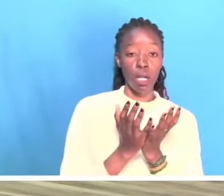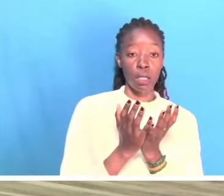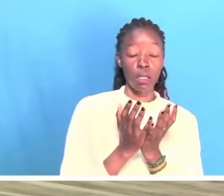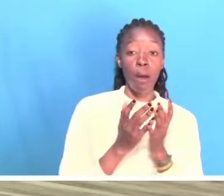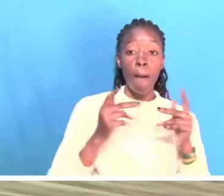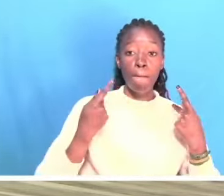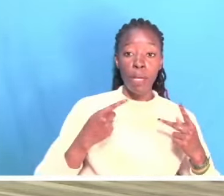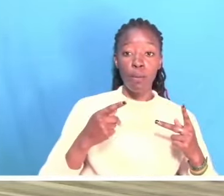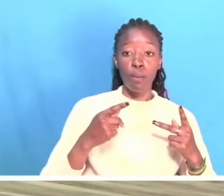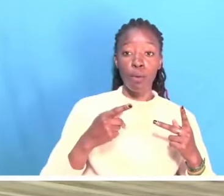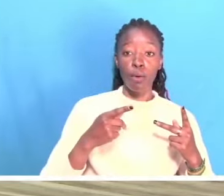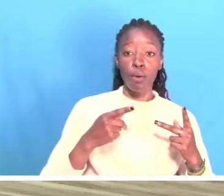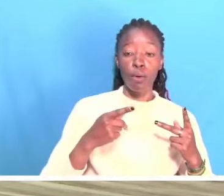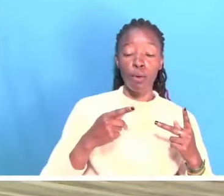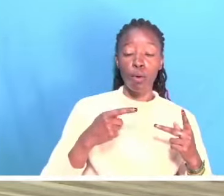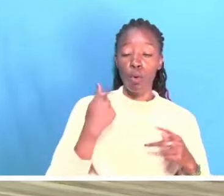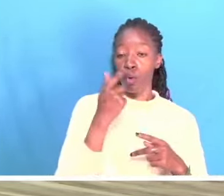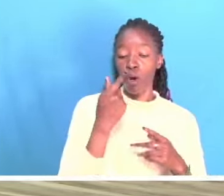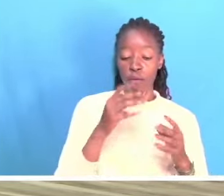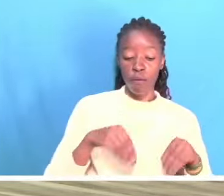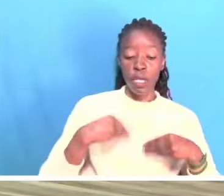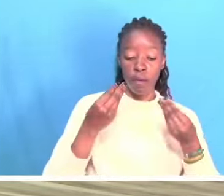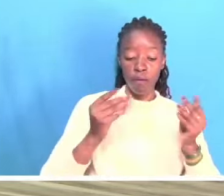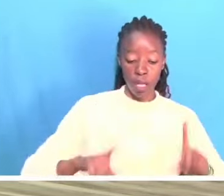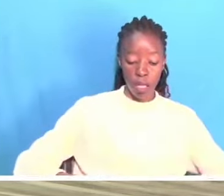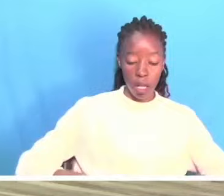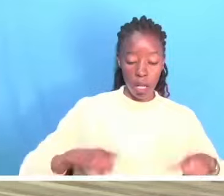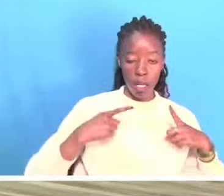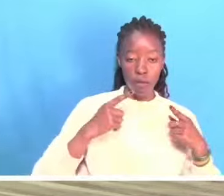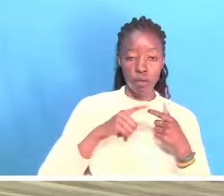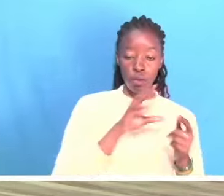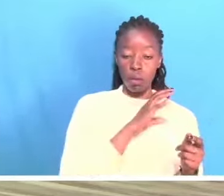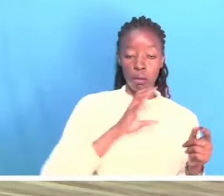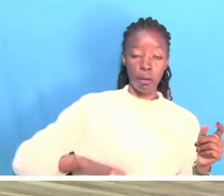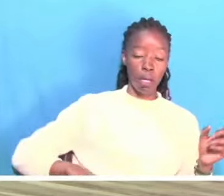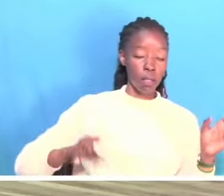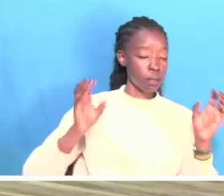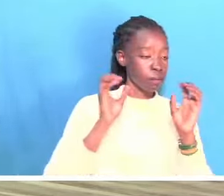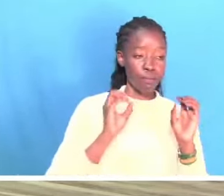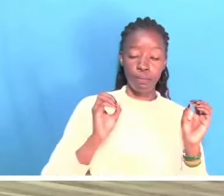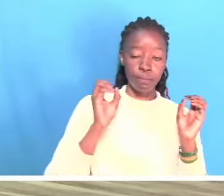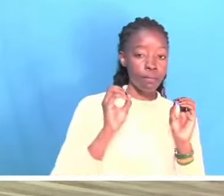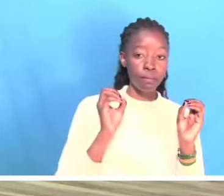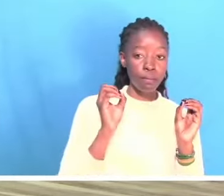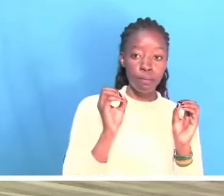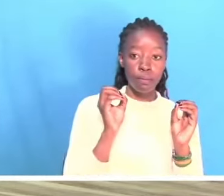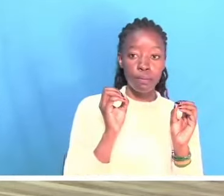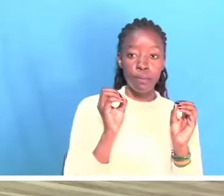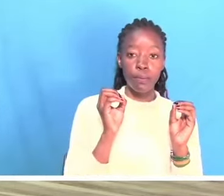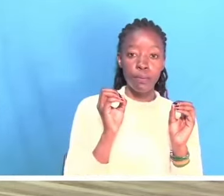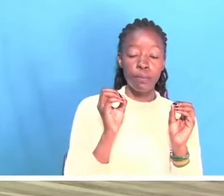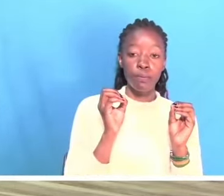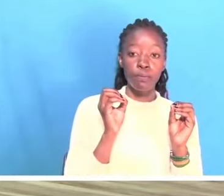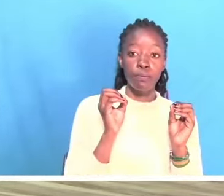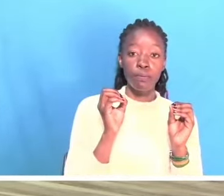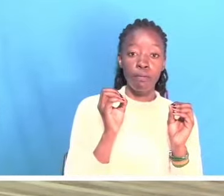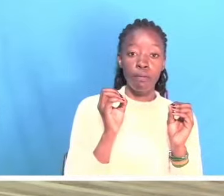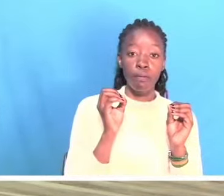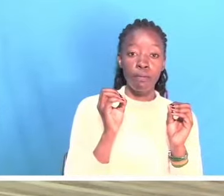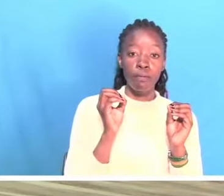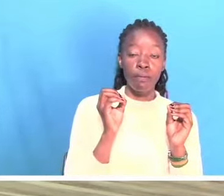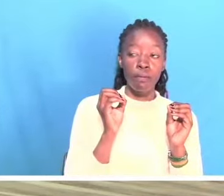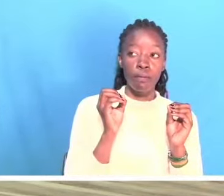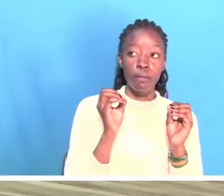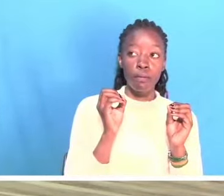And what we see in verse 4 is that the riches of God's kindness, tolerance, and patience leads you to